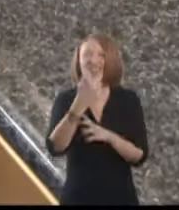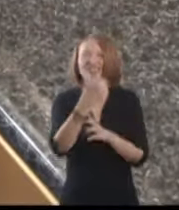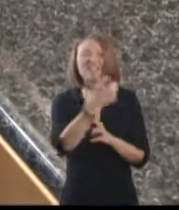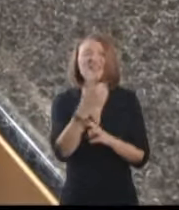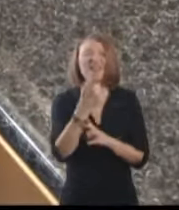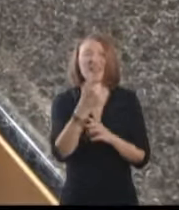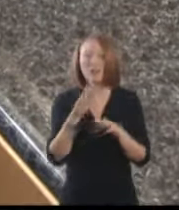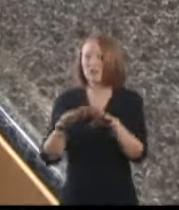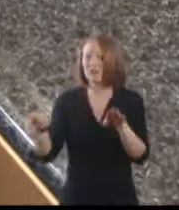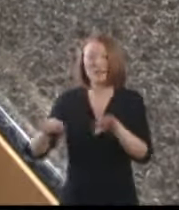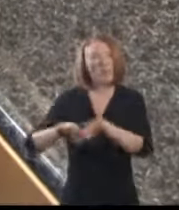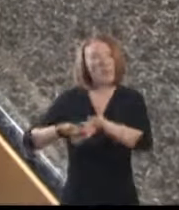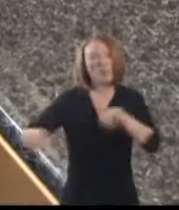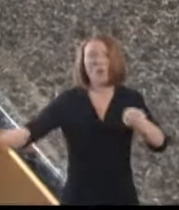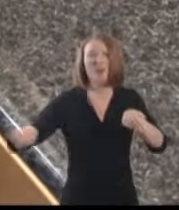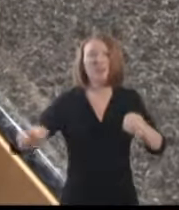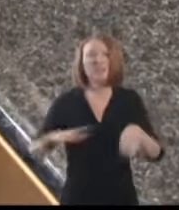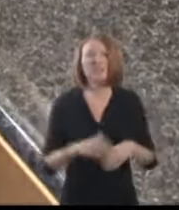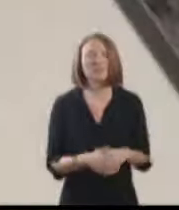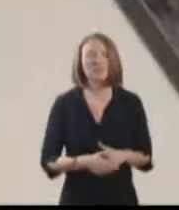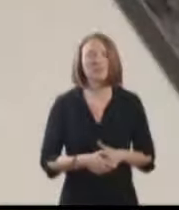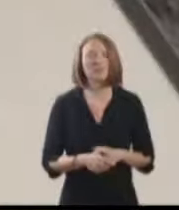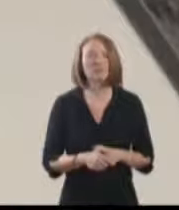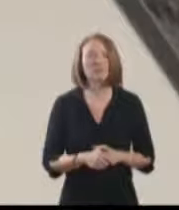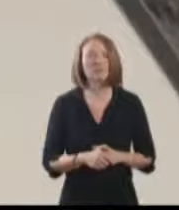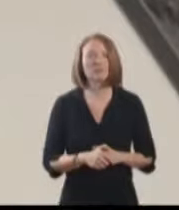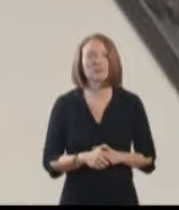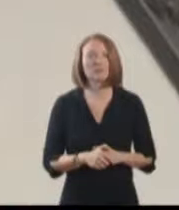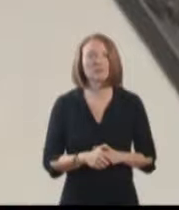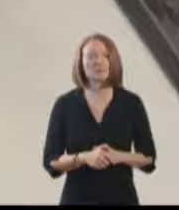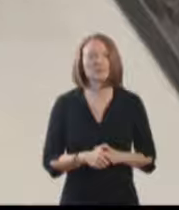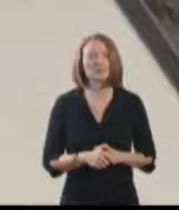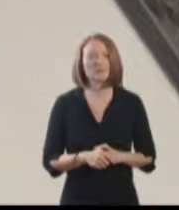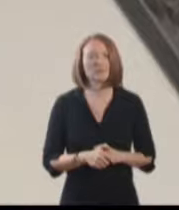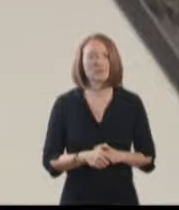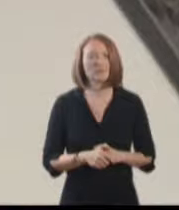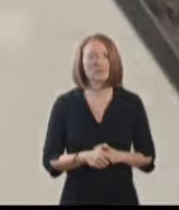Keep matches and lighters away from children.